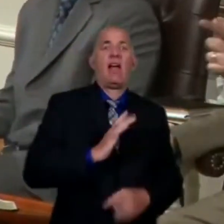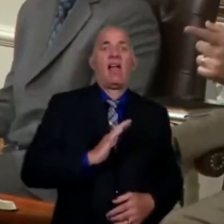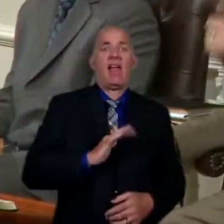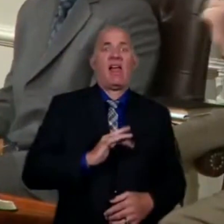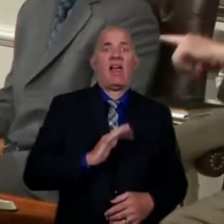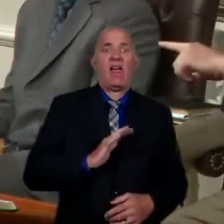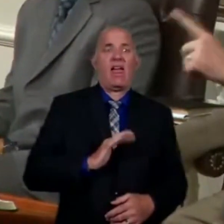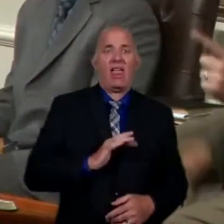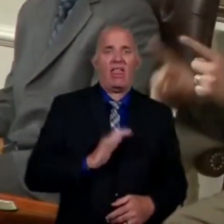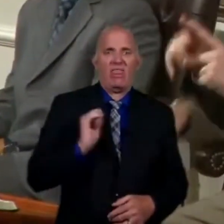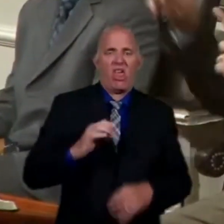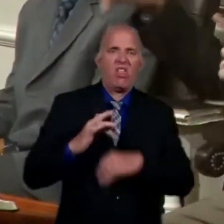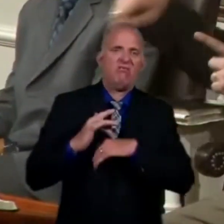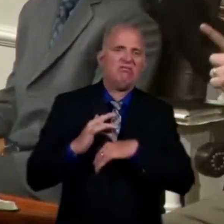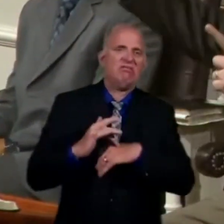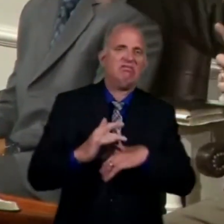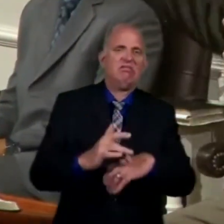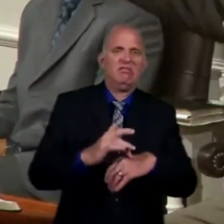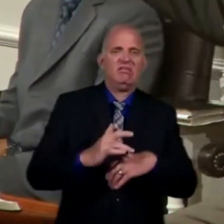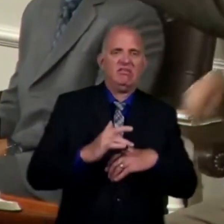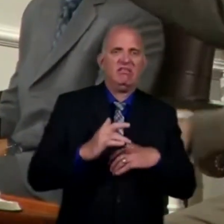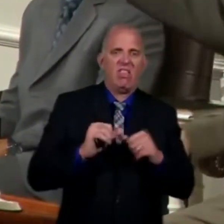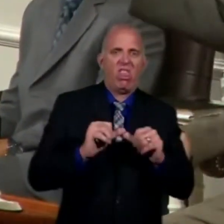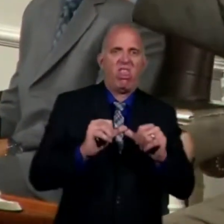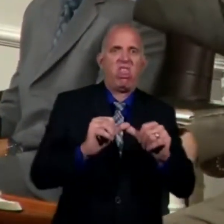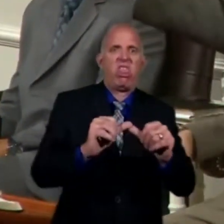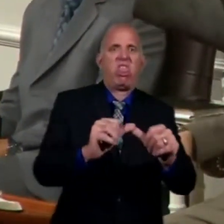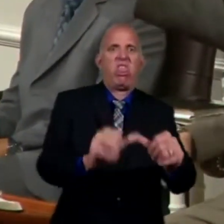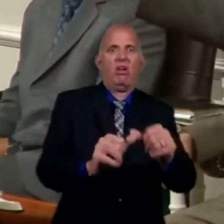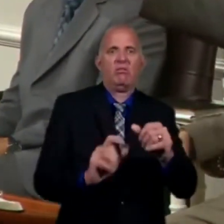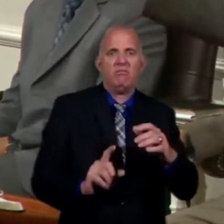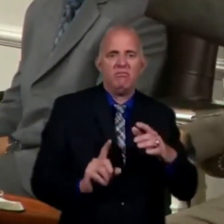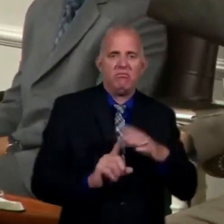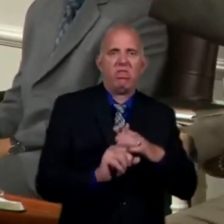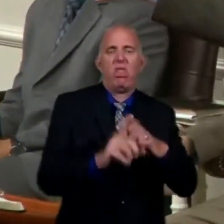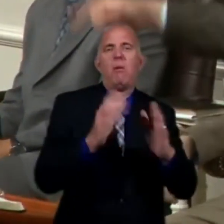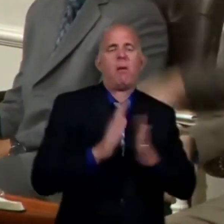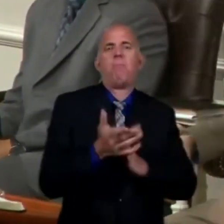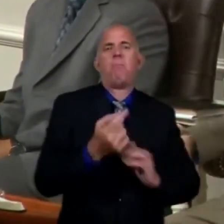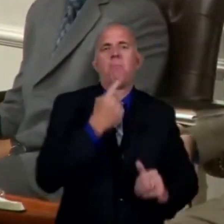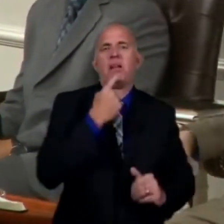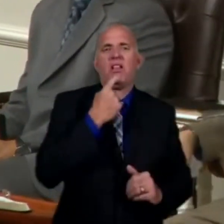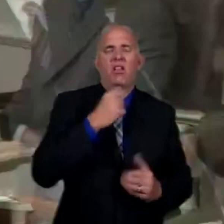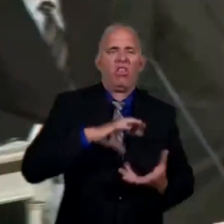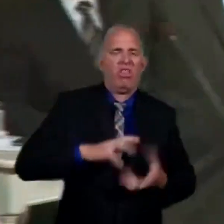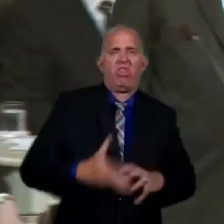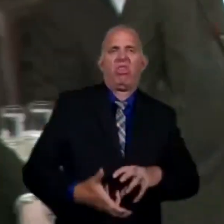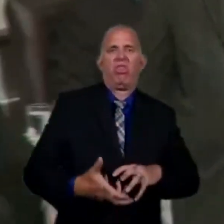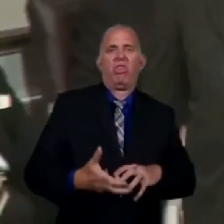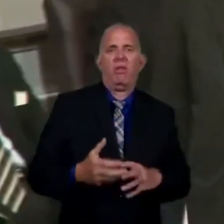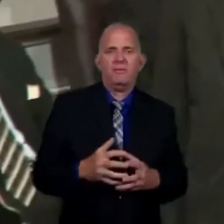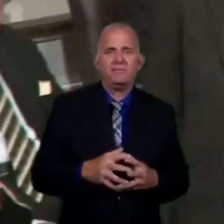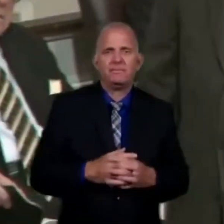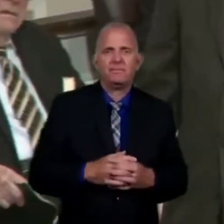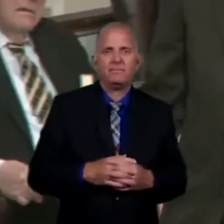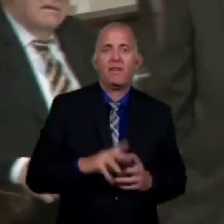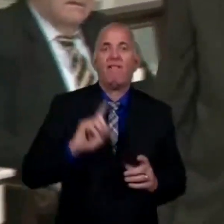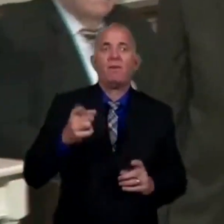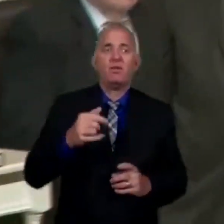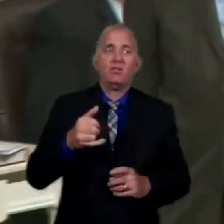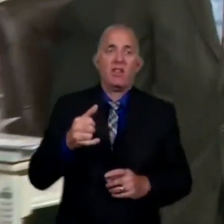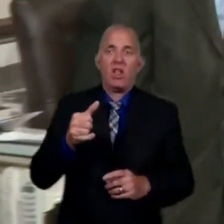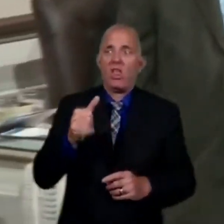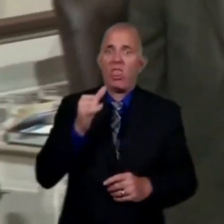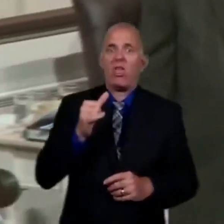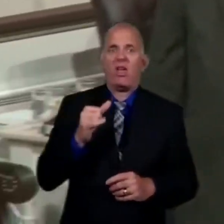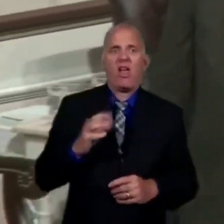holding that grudge, that was your best day. You're going to find bitterness is going to start eating you up. That first drink you ever had of alcohol, that was your